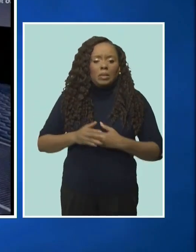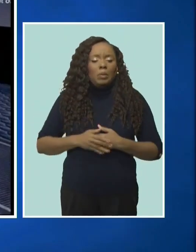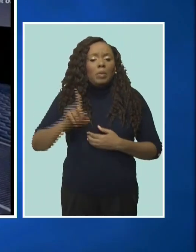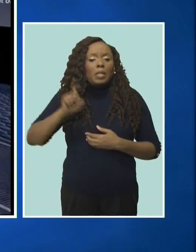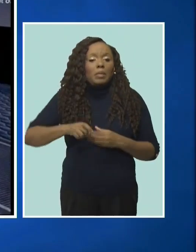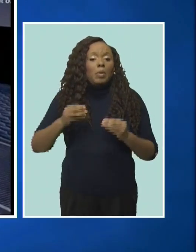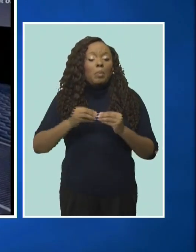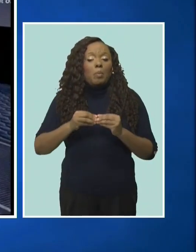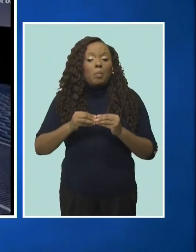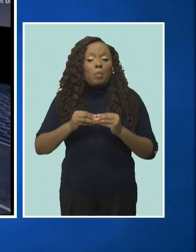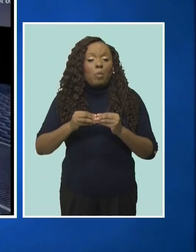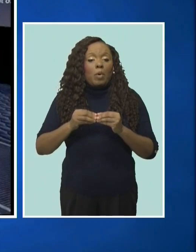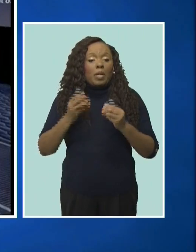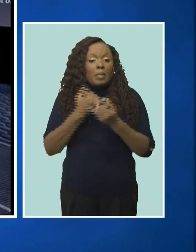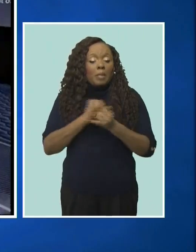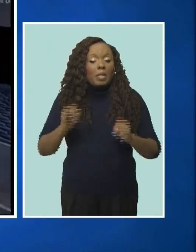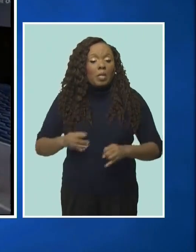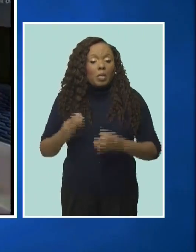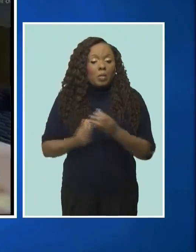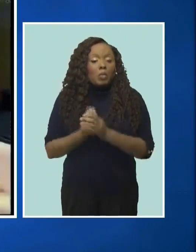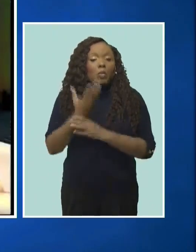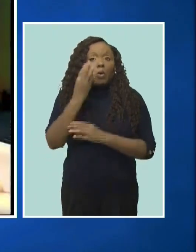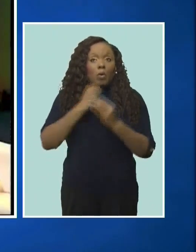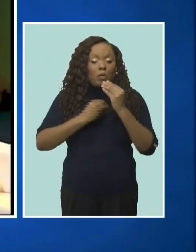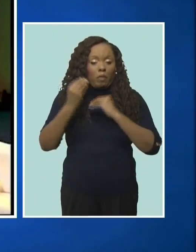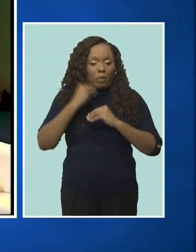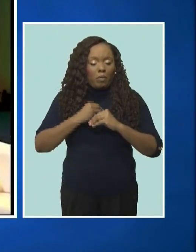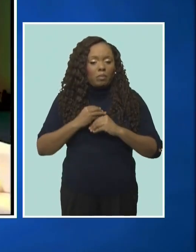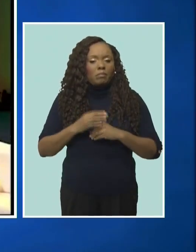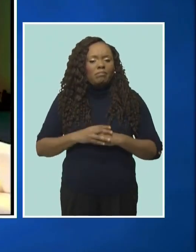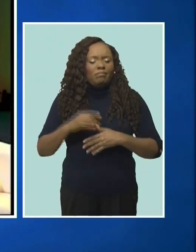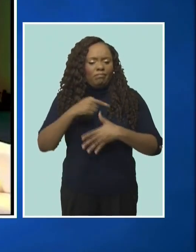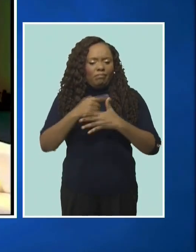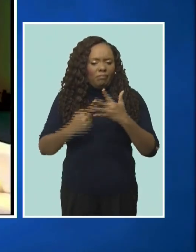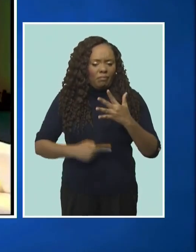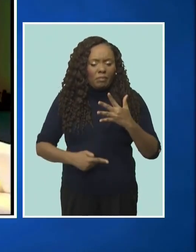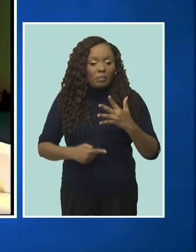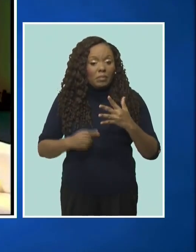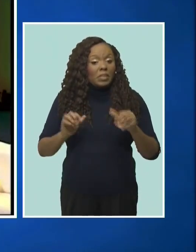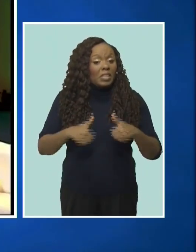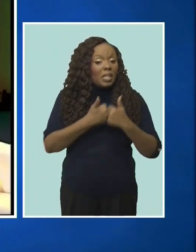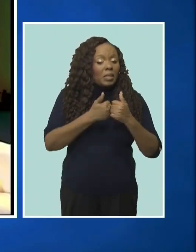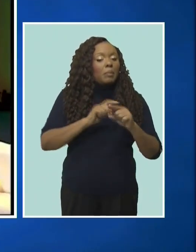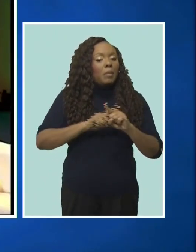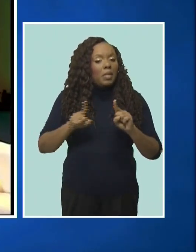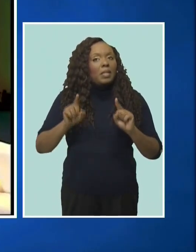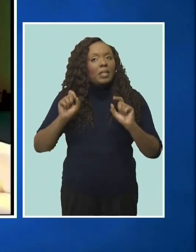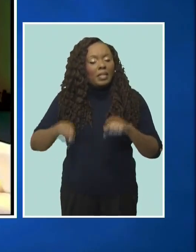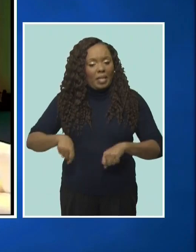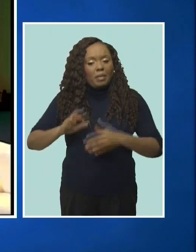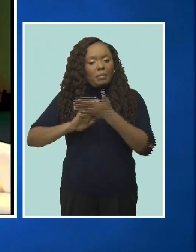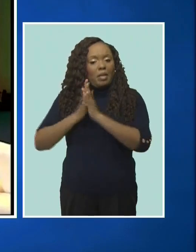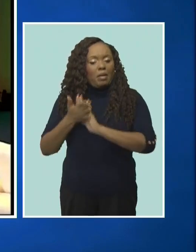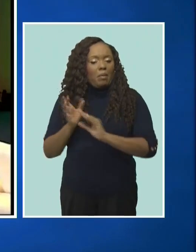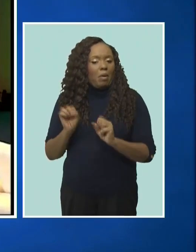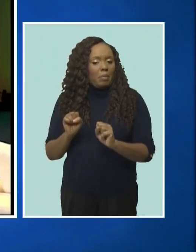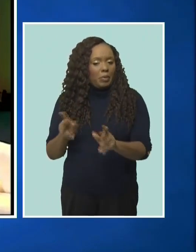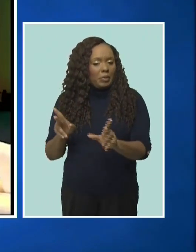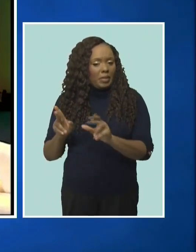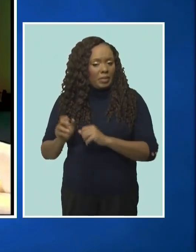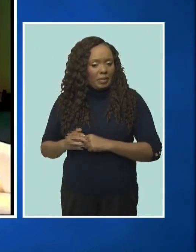So all these challenges are also opportunities. So we have